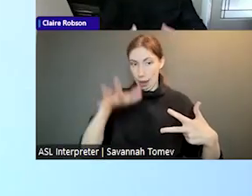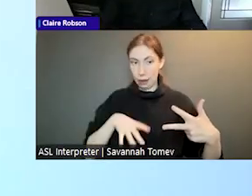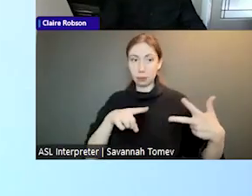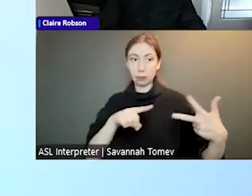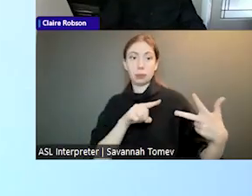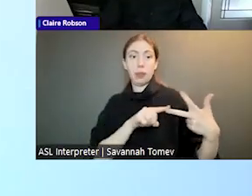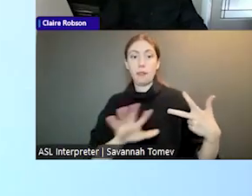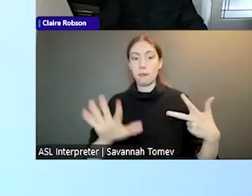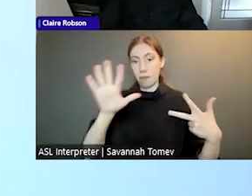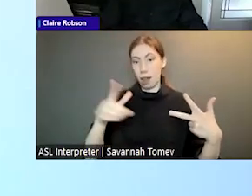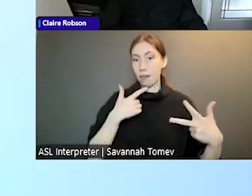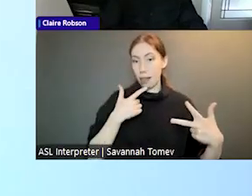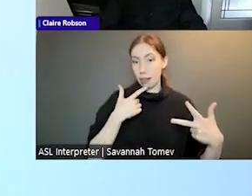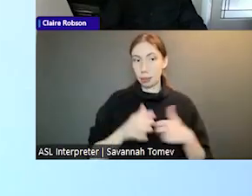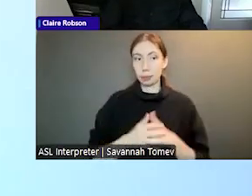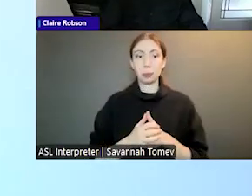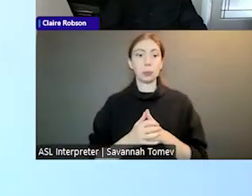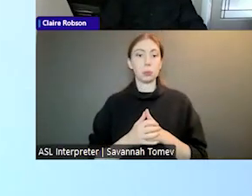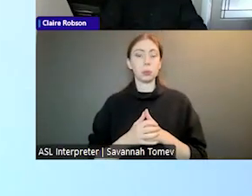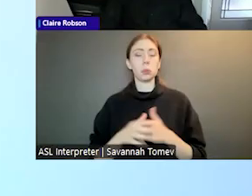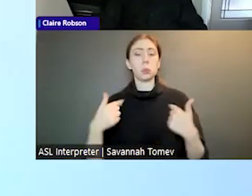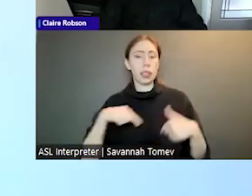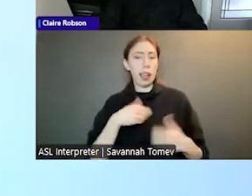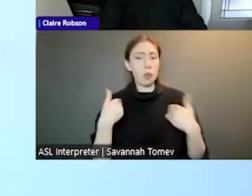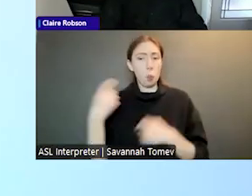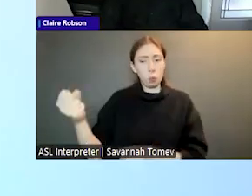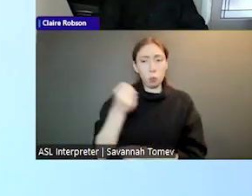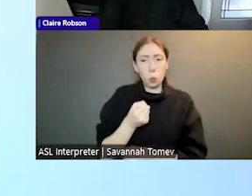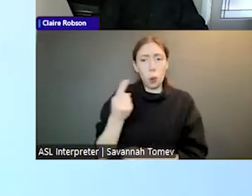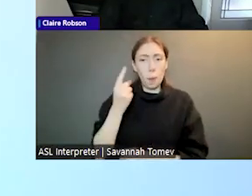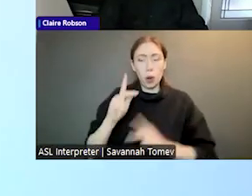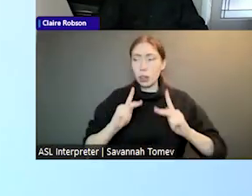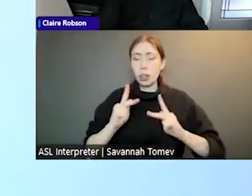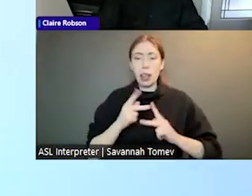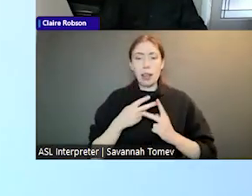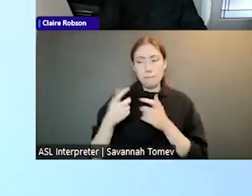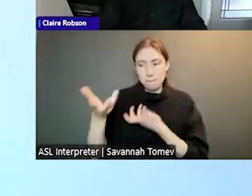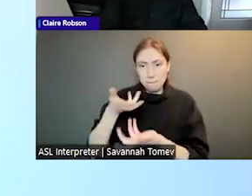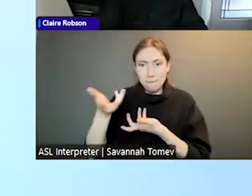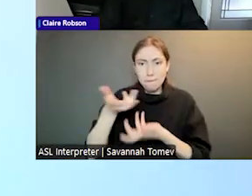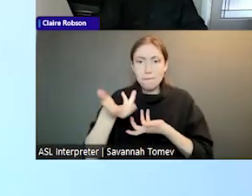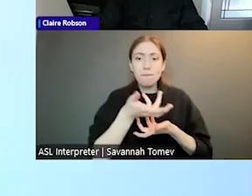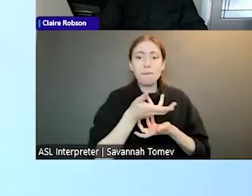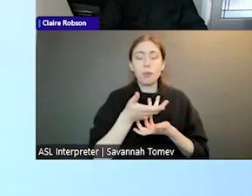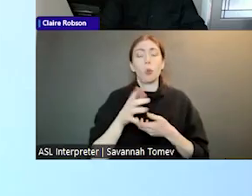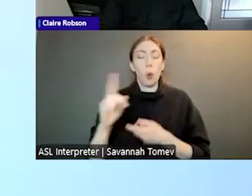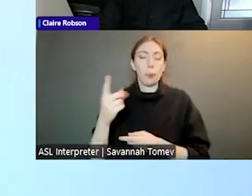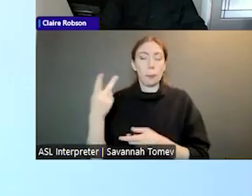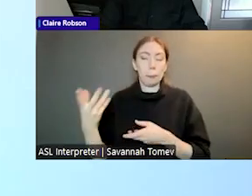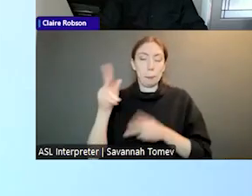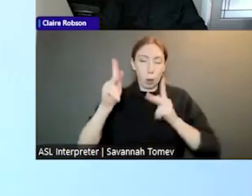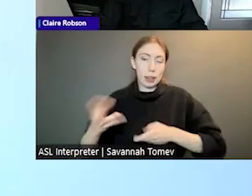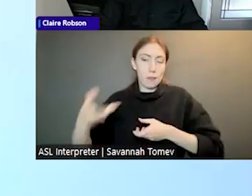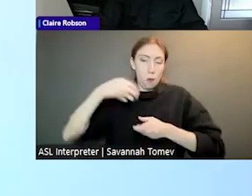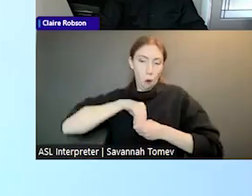She deals with phone calls from elders on almost a daily basis. She